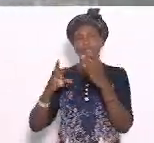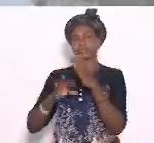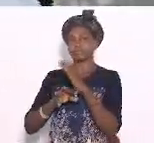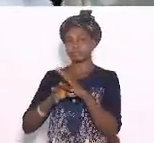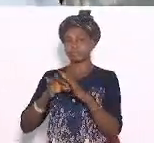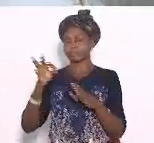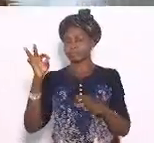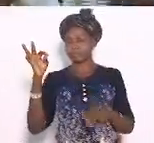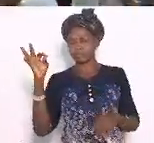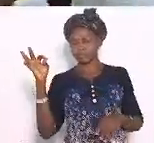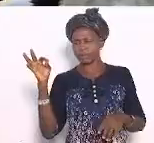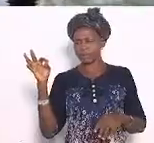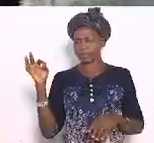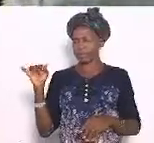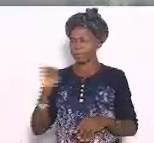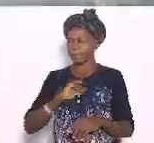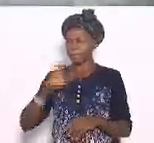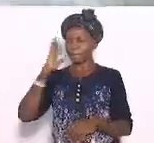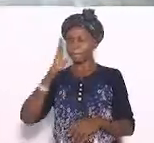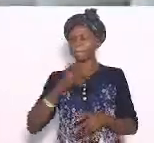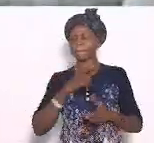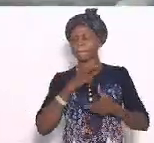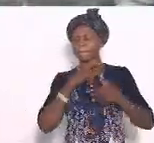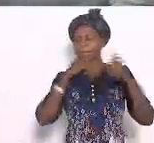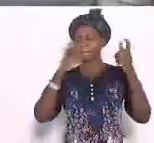jesuselu I will